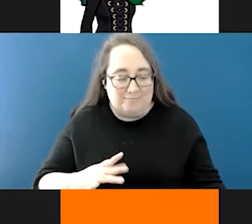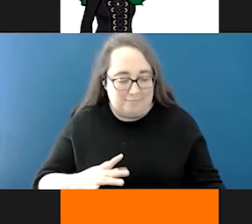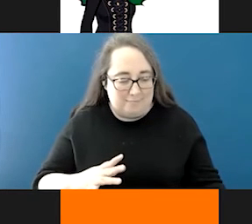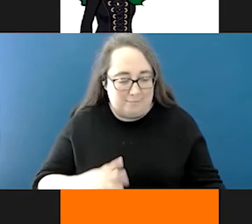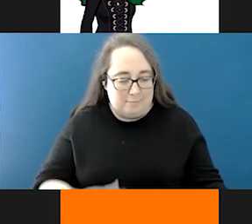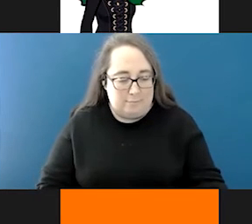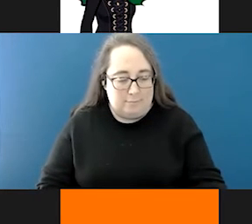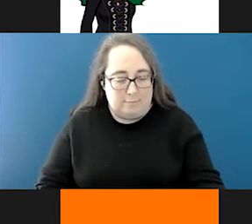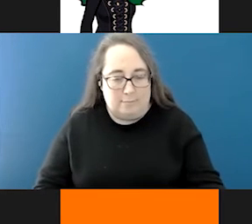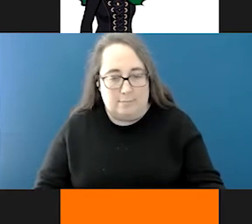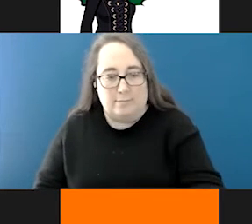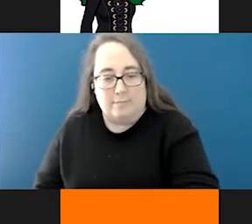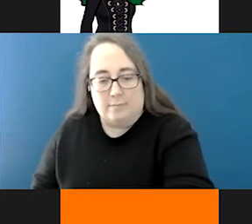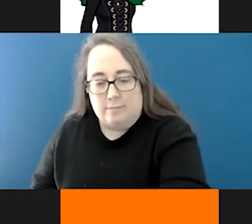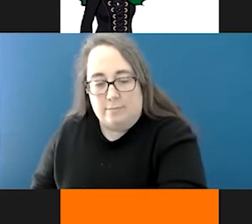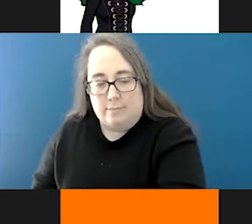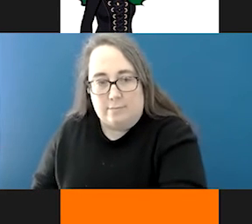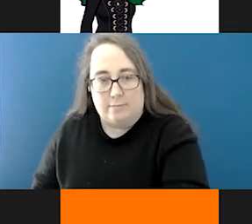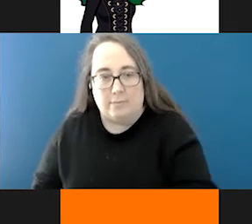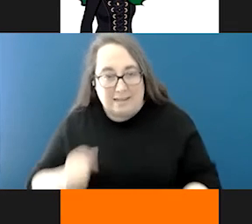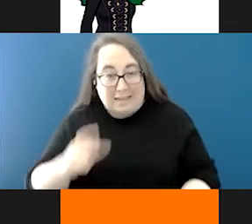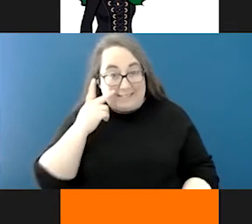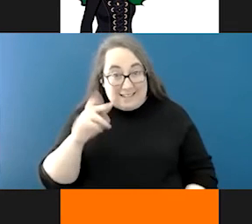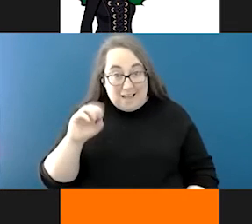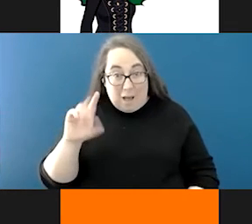I don't know if you can see the outline here. I think you can.